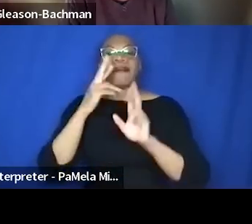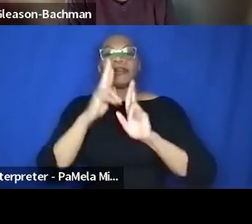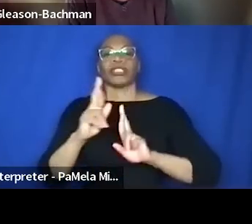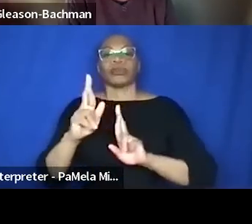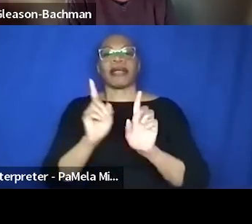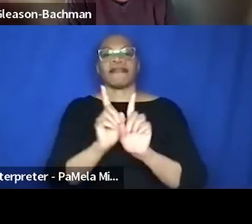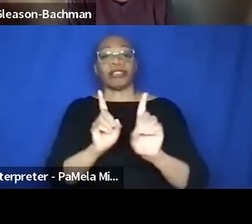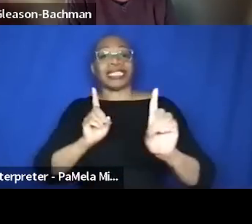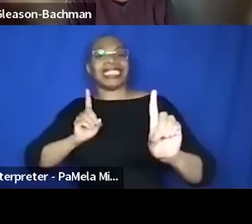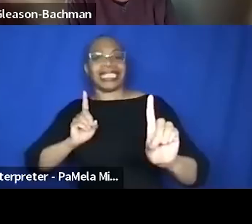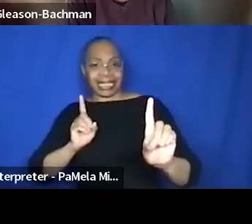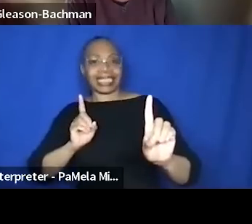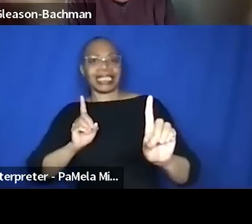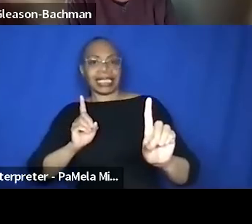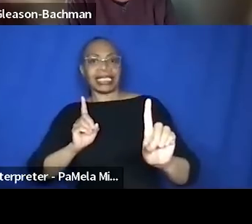make that